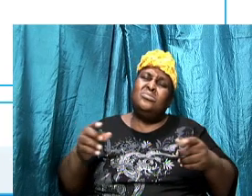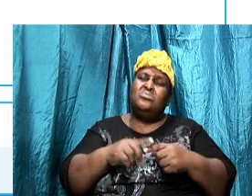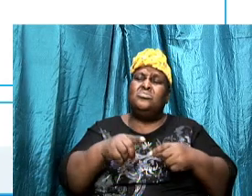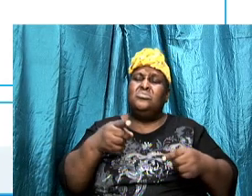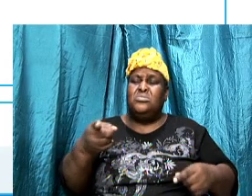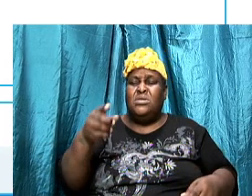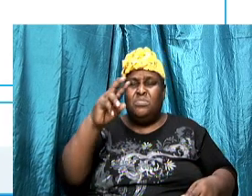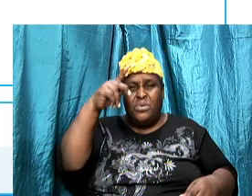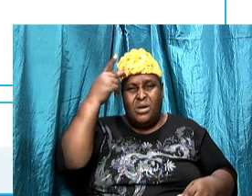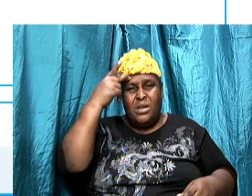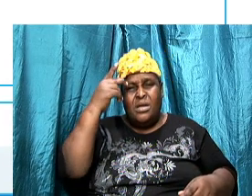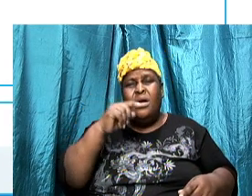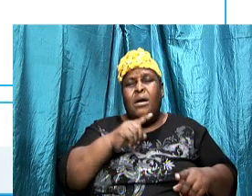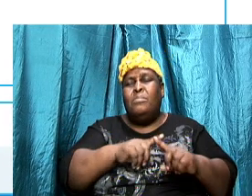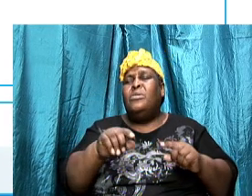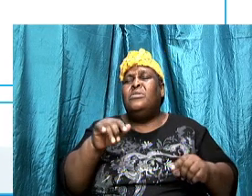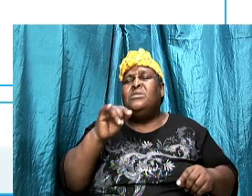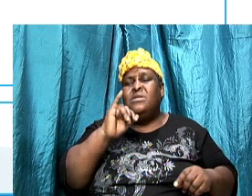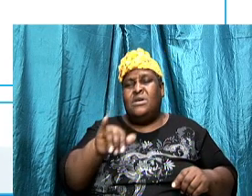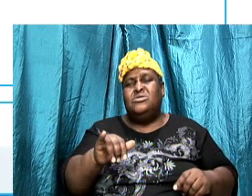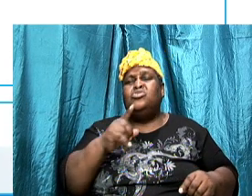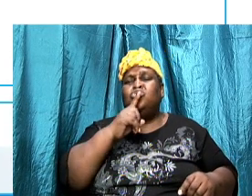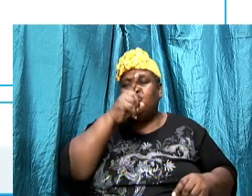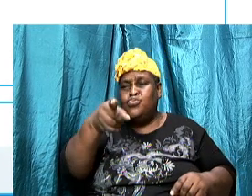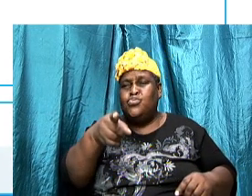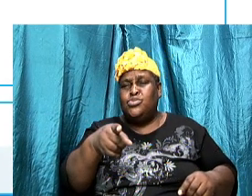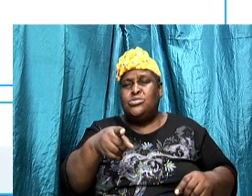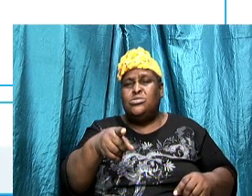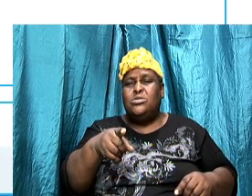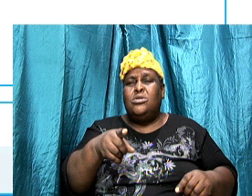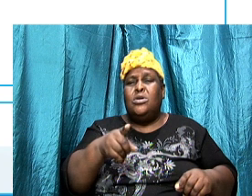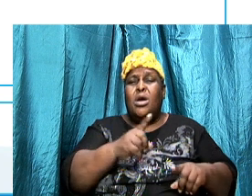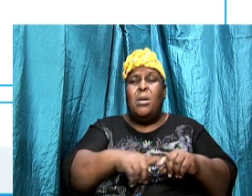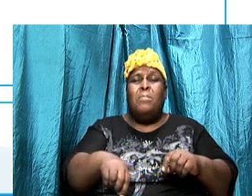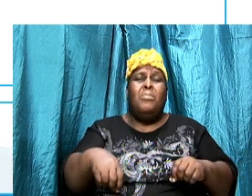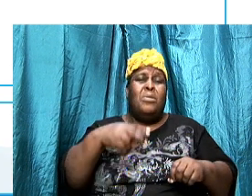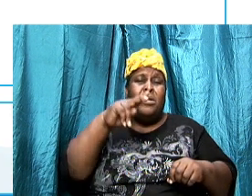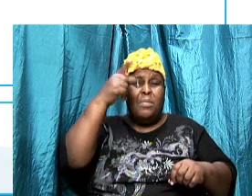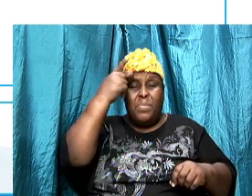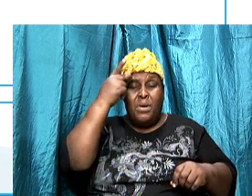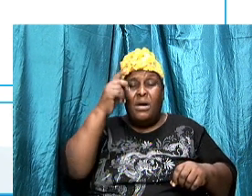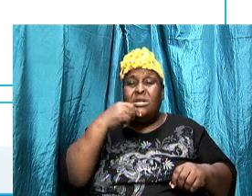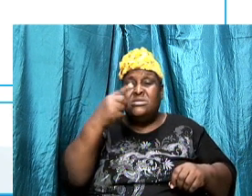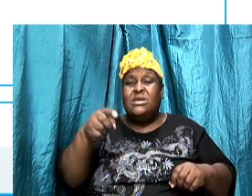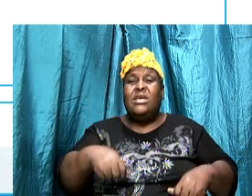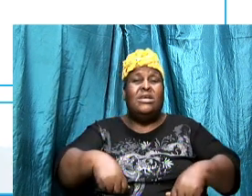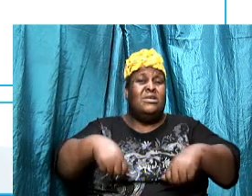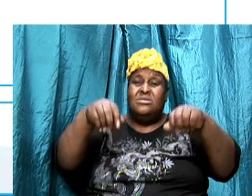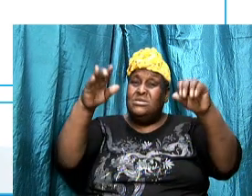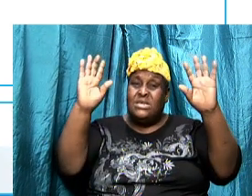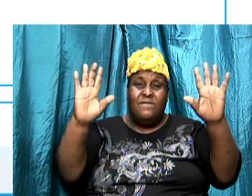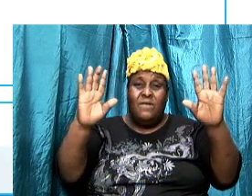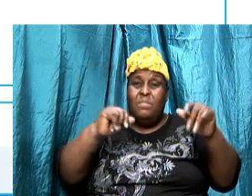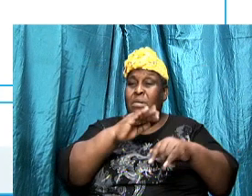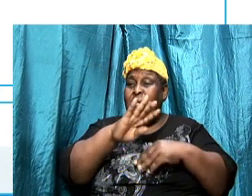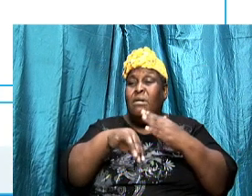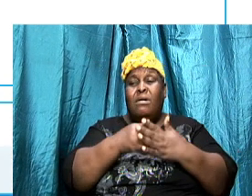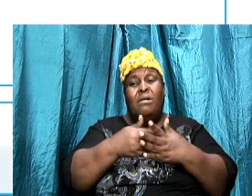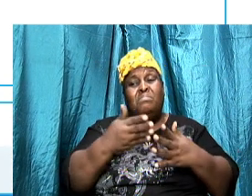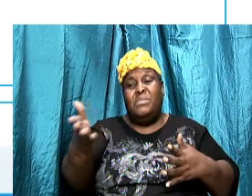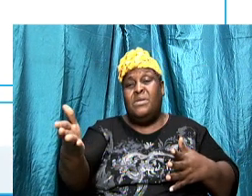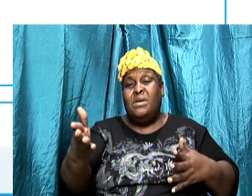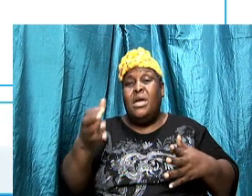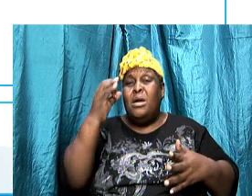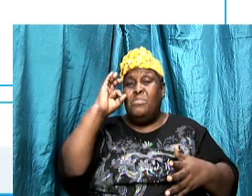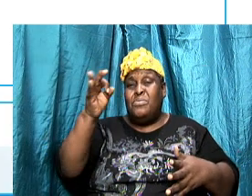truth, and that is how it should operate. But Paul said he gives up all of that so that he can preach the gospel for free, as